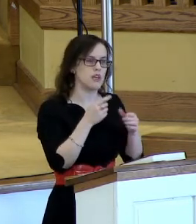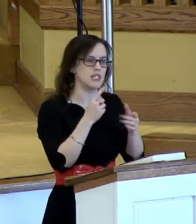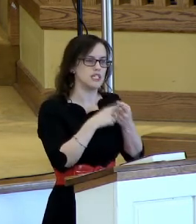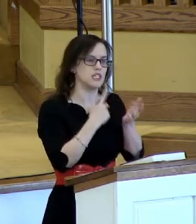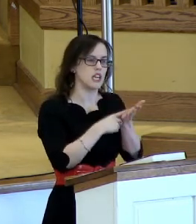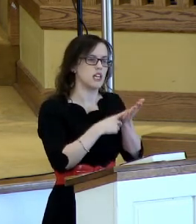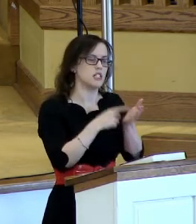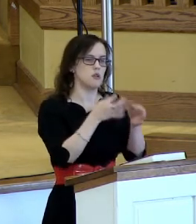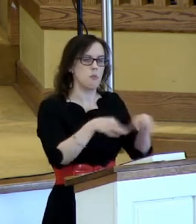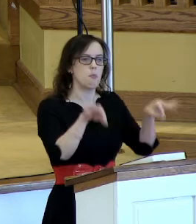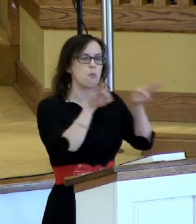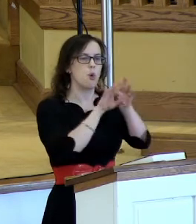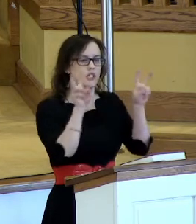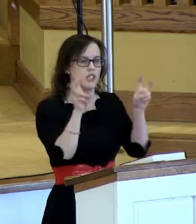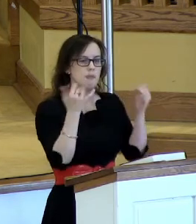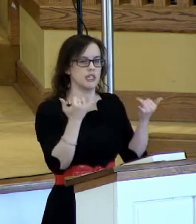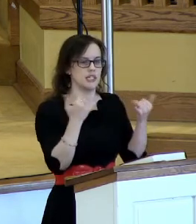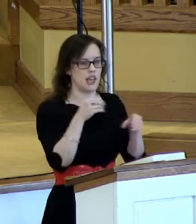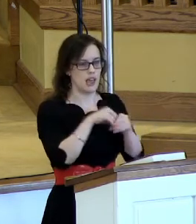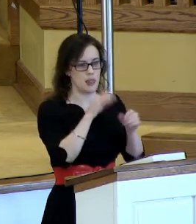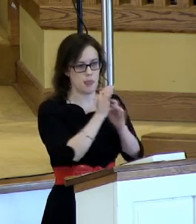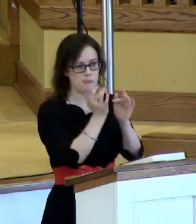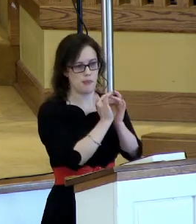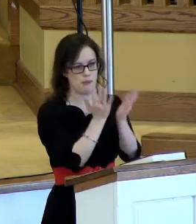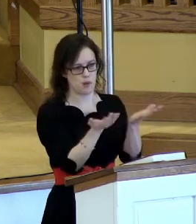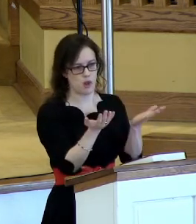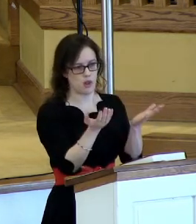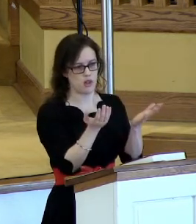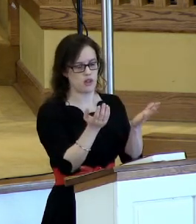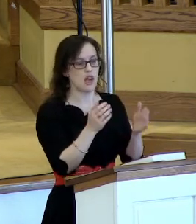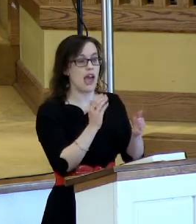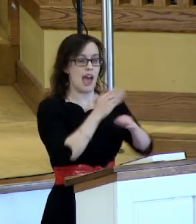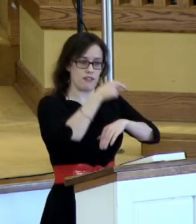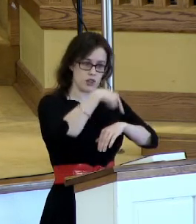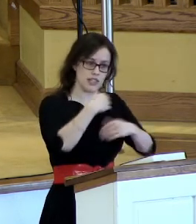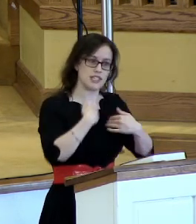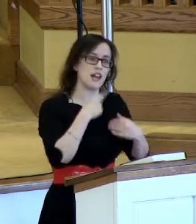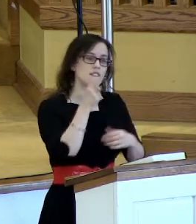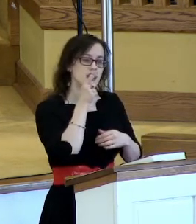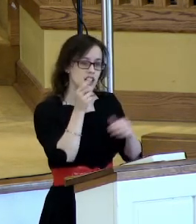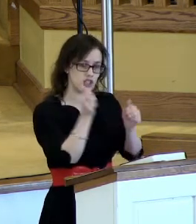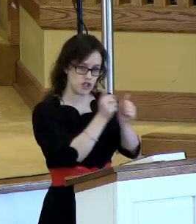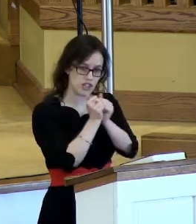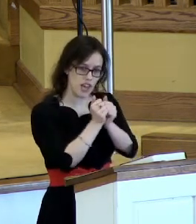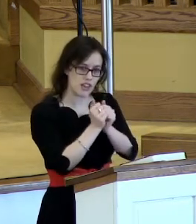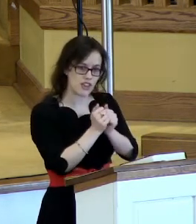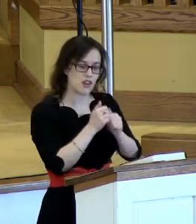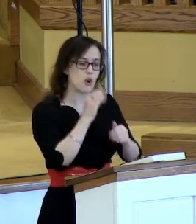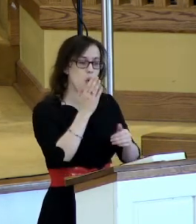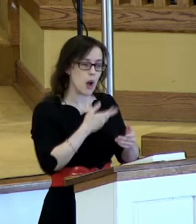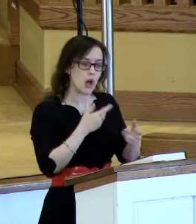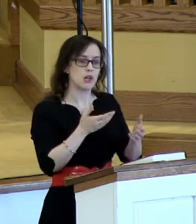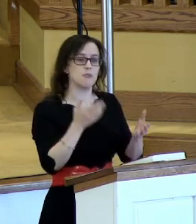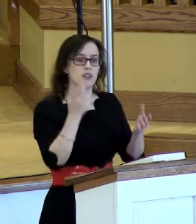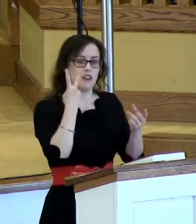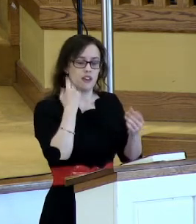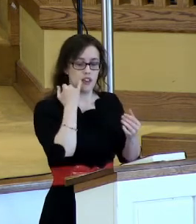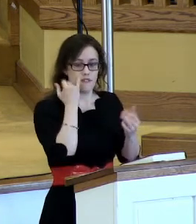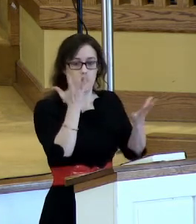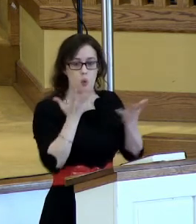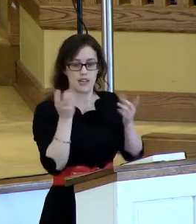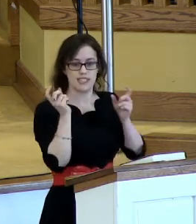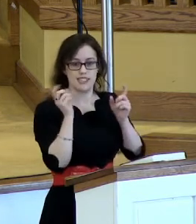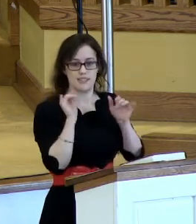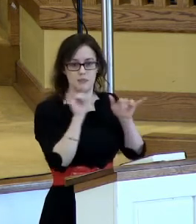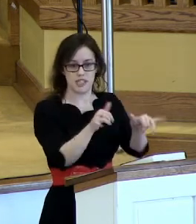subject today here in the Bible. But we have lunch right afterwards, and we are welcoming and inviting all of you to stay. Please feel free to stick around.